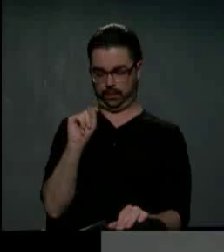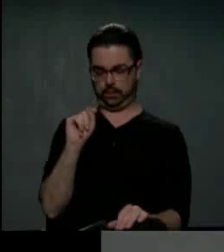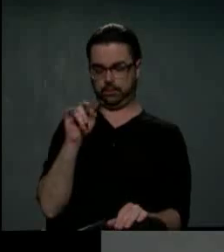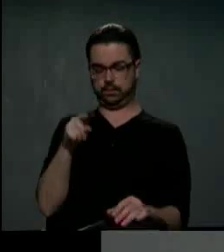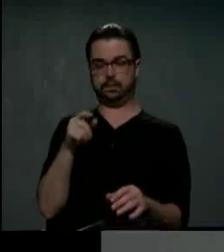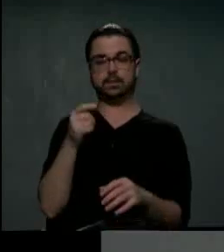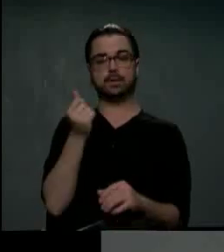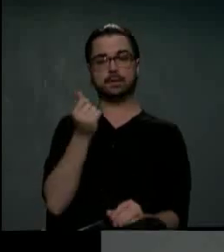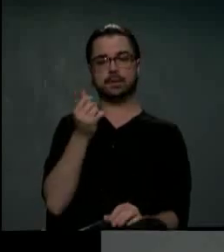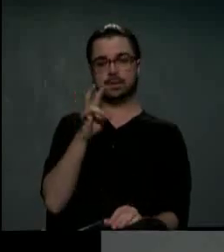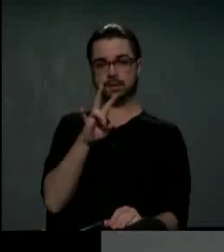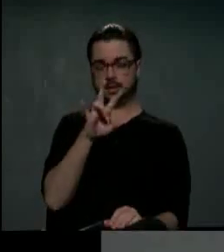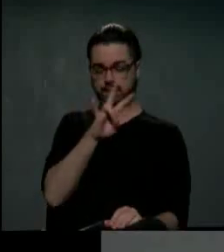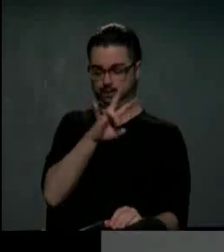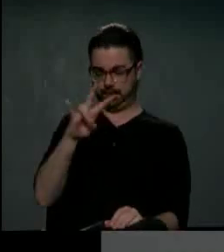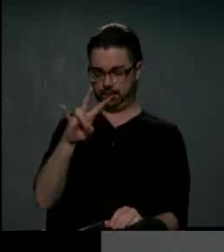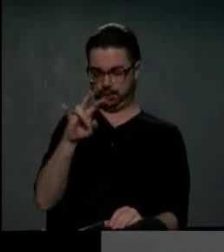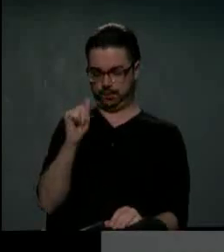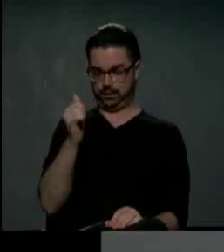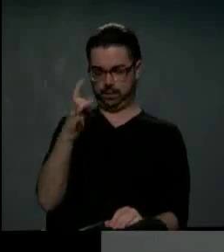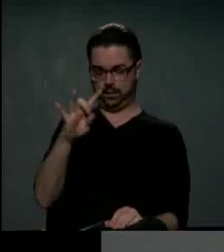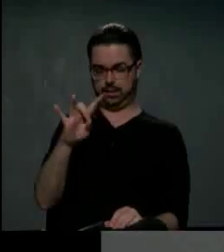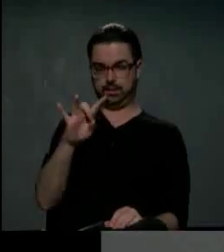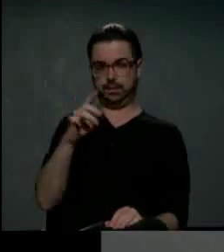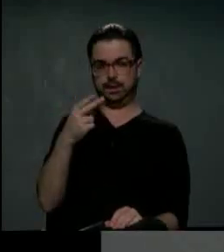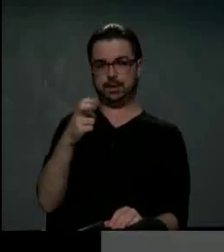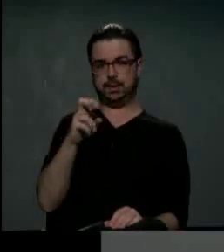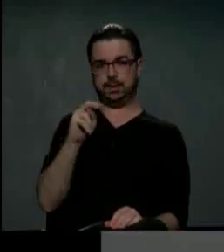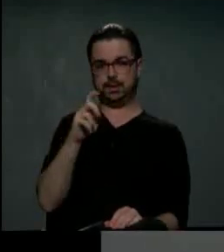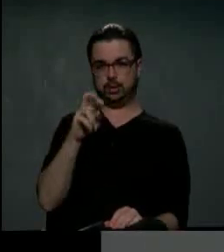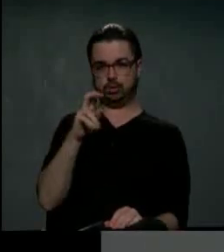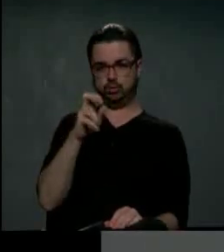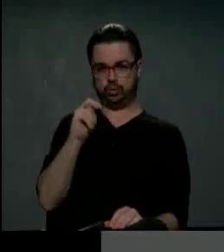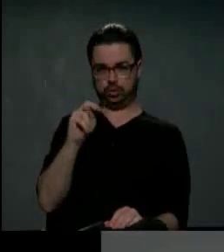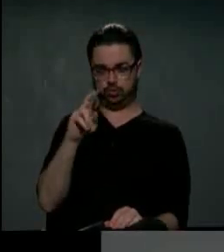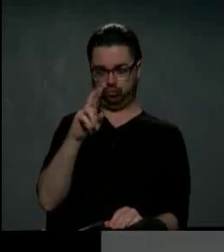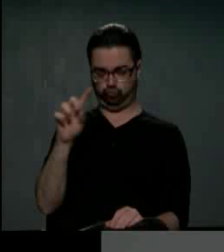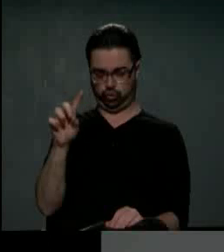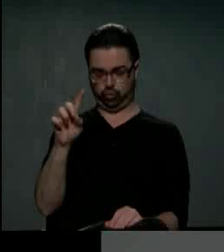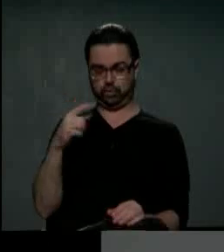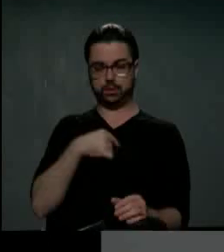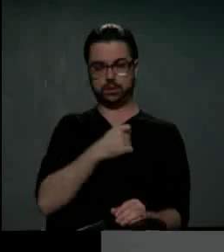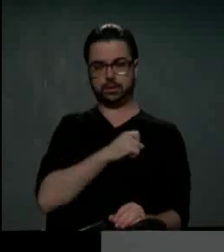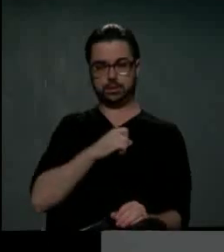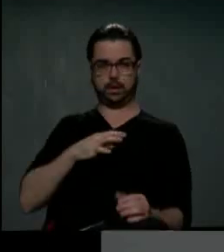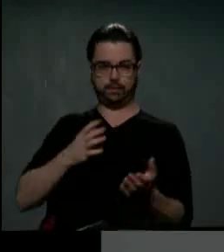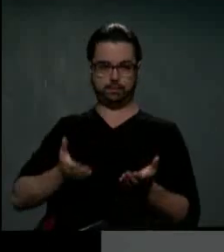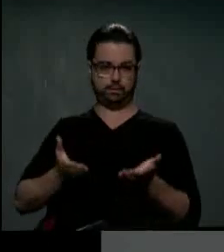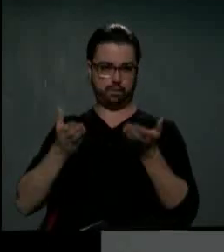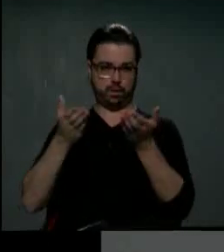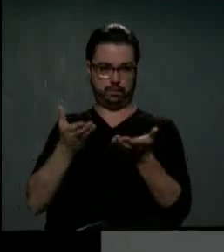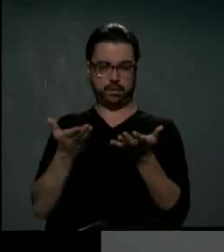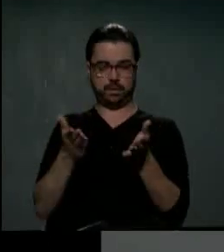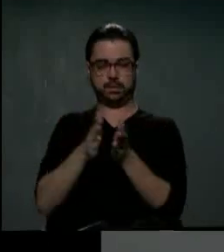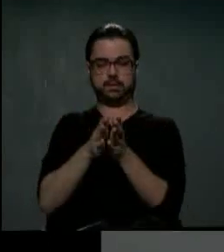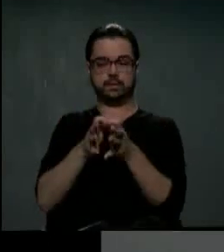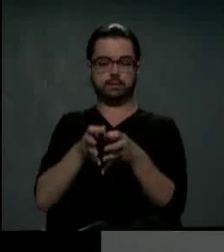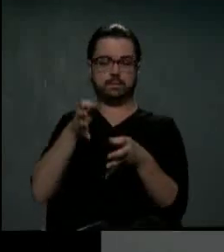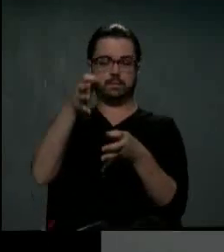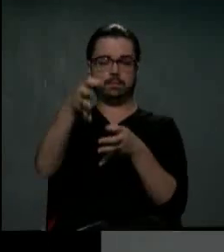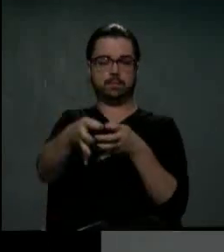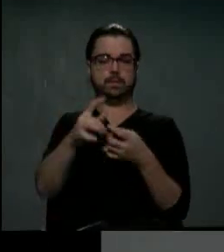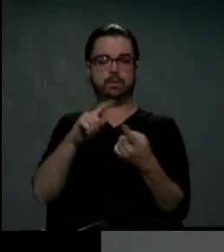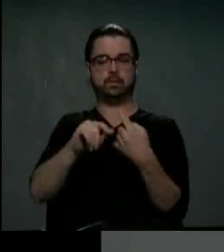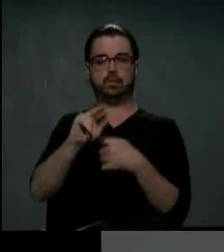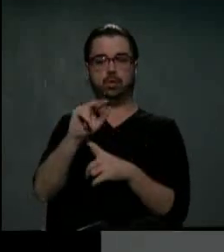9, 2018 Planning Commission hearing date to allow the applicant to secure approval from the Arkansas Department of Health that the existing septic